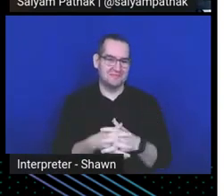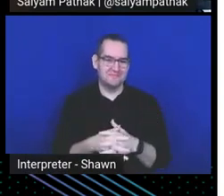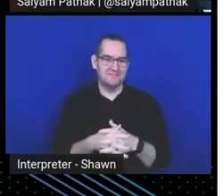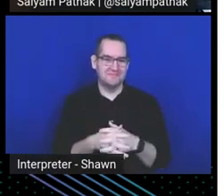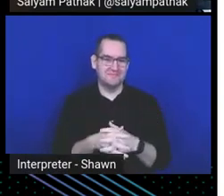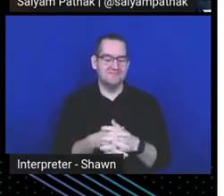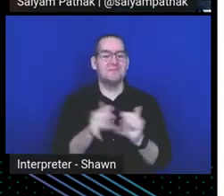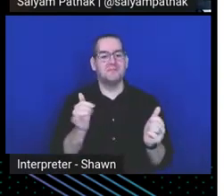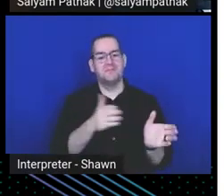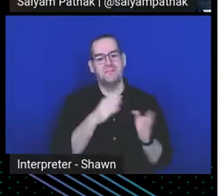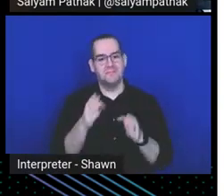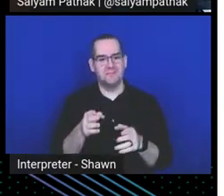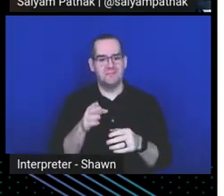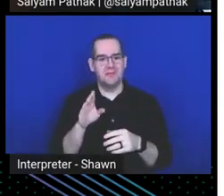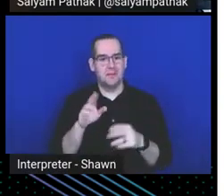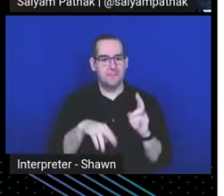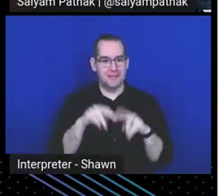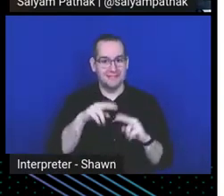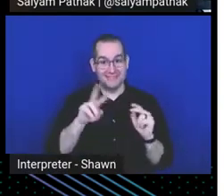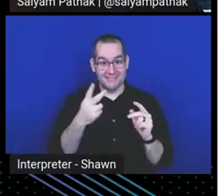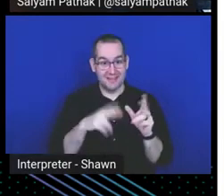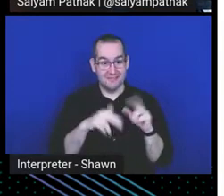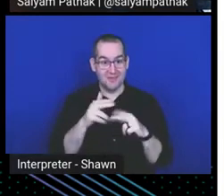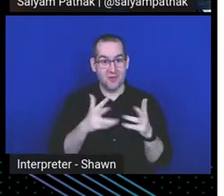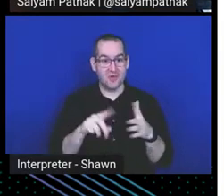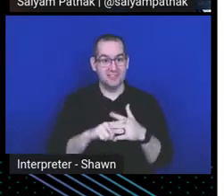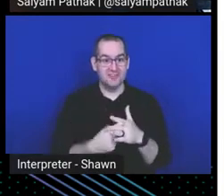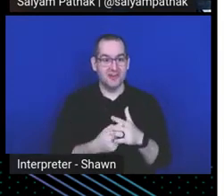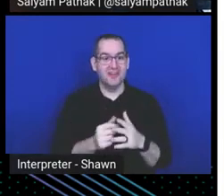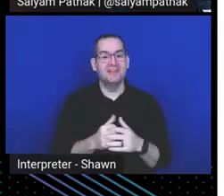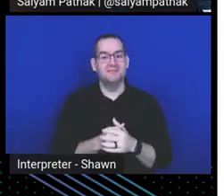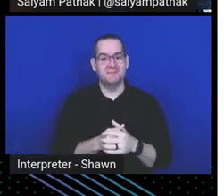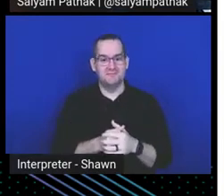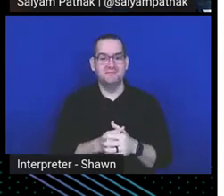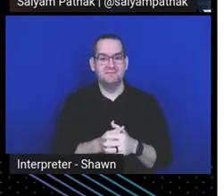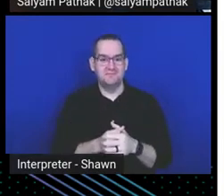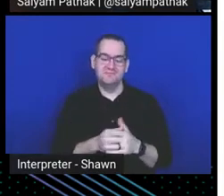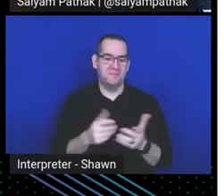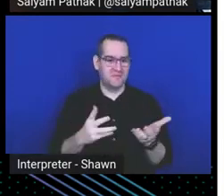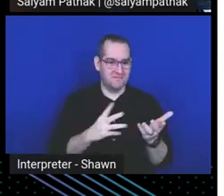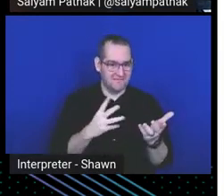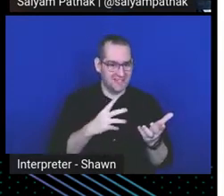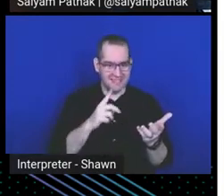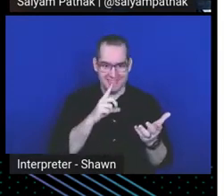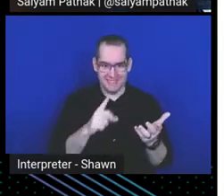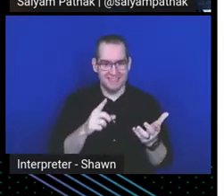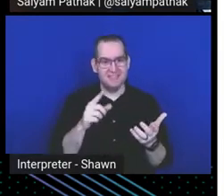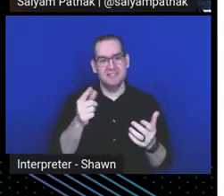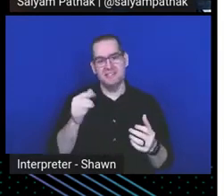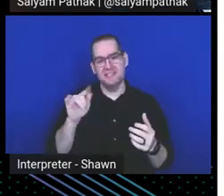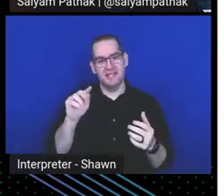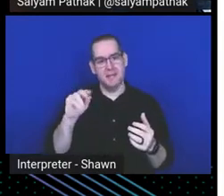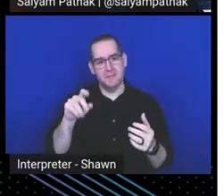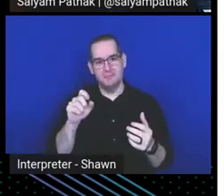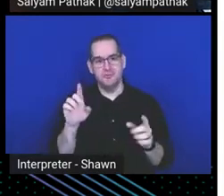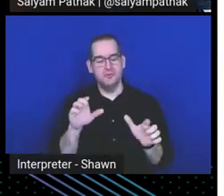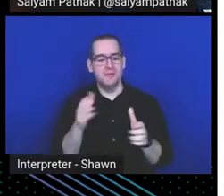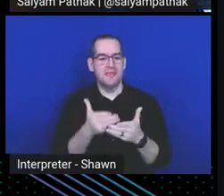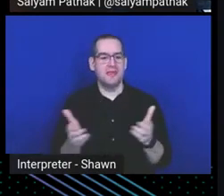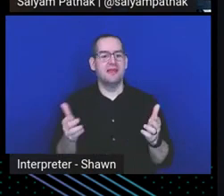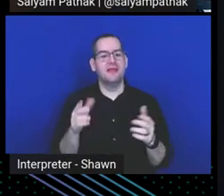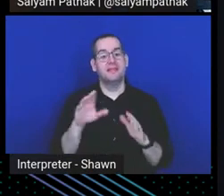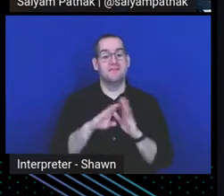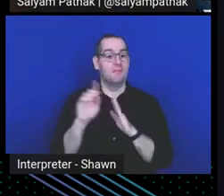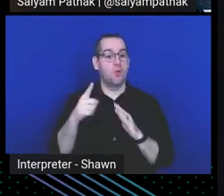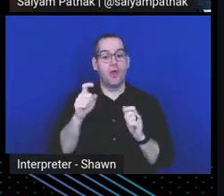So let's go to the builds, and we can see the second build already started. So that's how fancy it is, the GitOps way of doing things. So the developer only